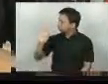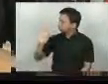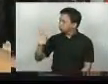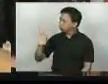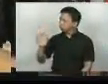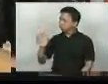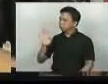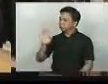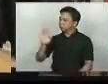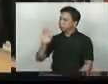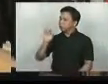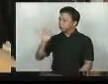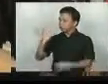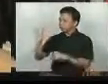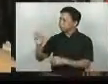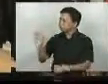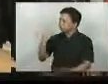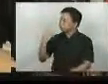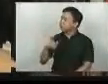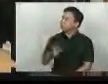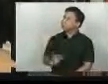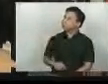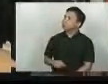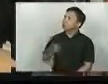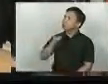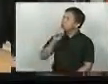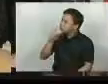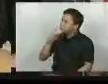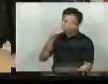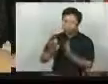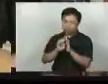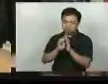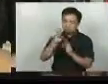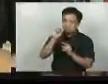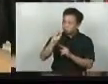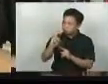basic package is, so that it's practically the cost of one